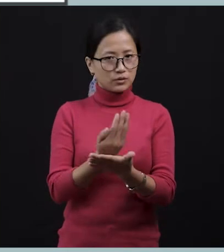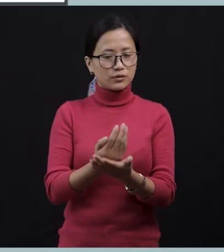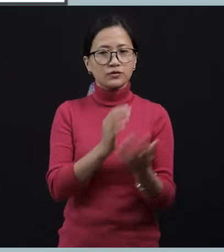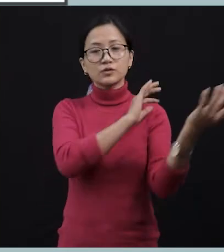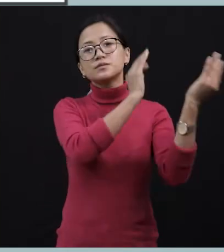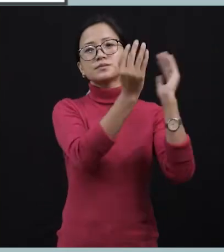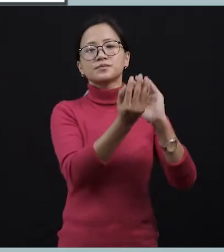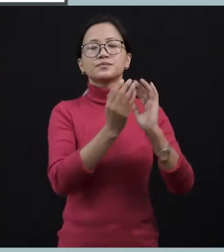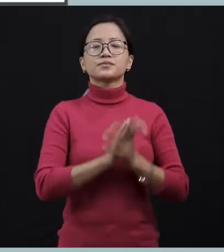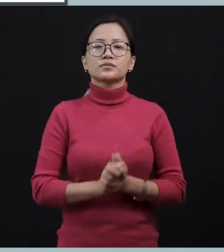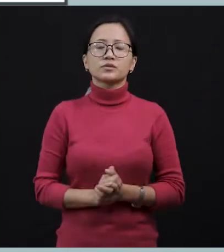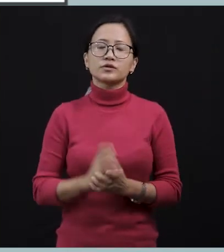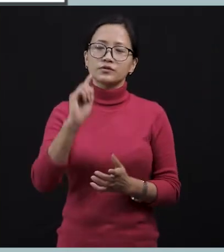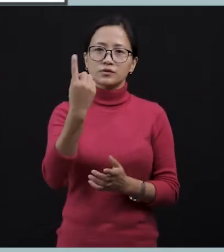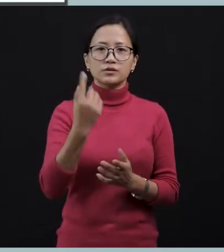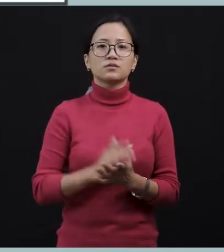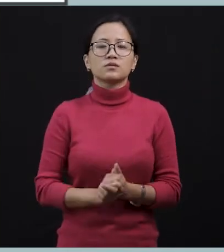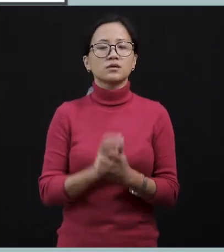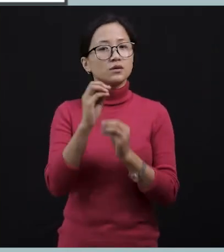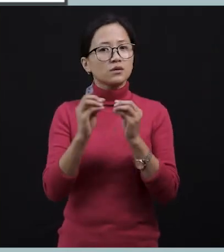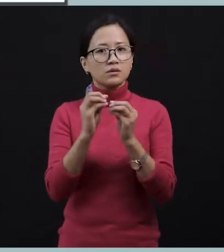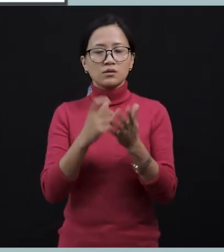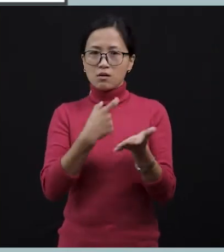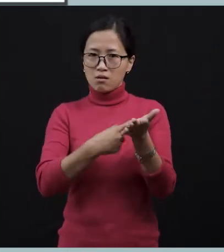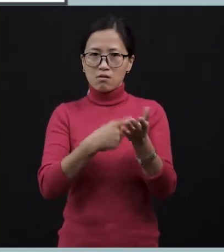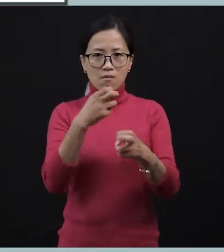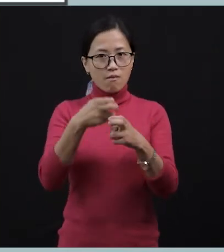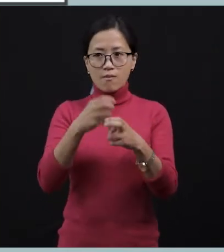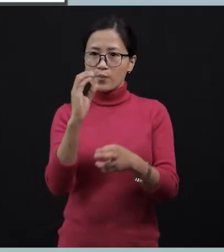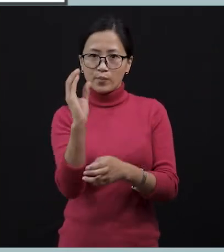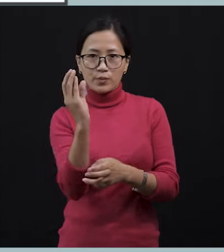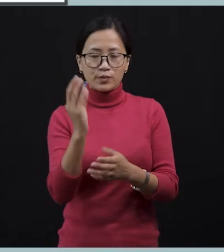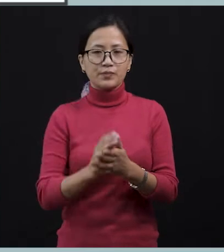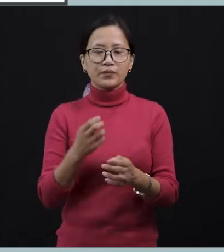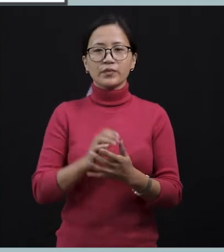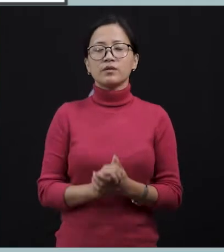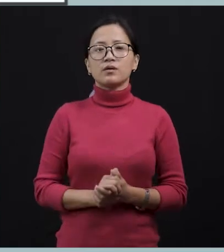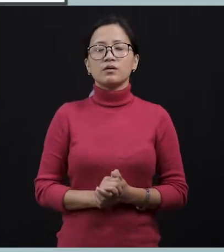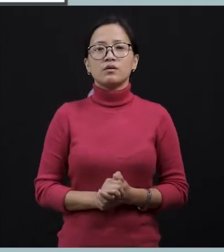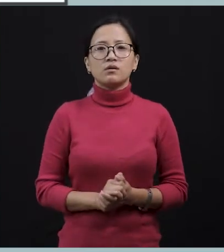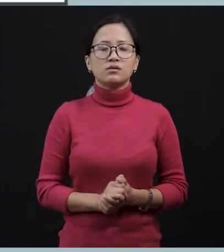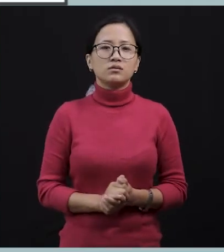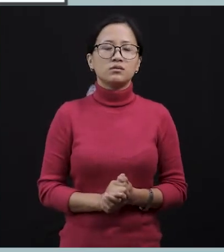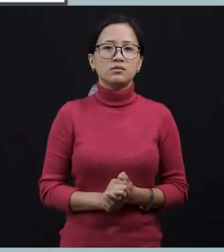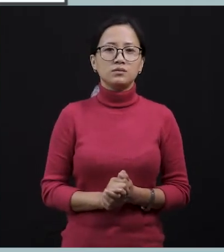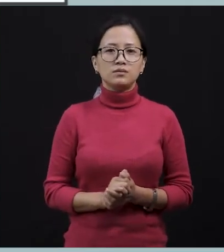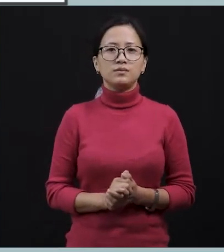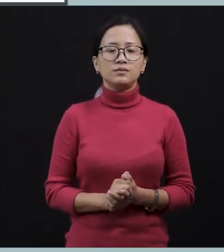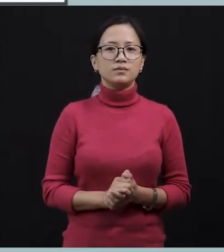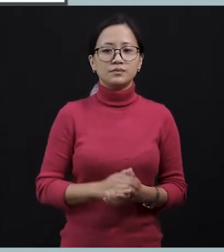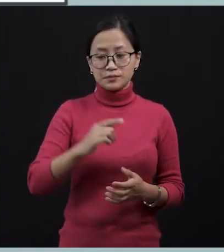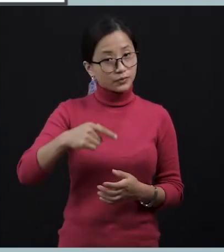the first natural resources of the earth, that was about the rocks, we have completed, right? So today we